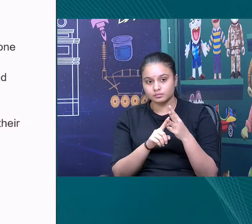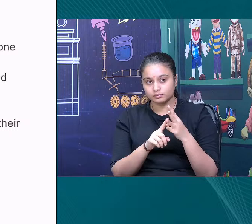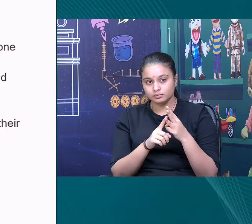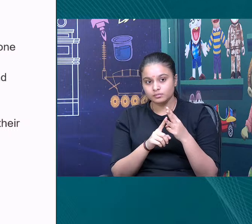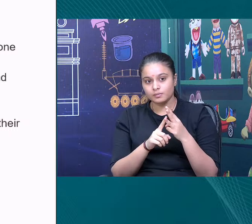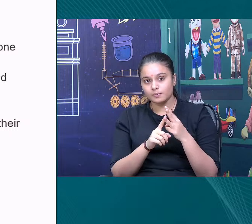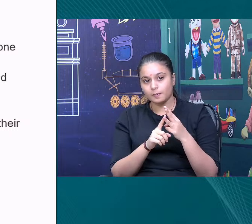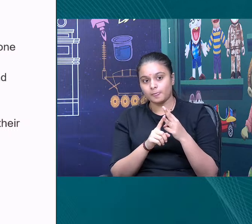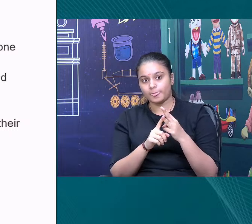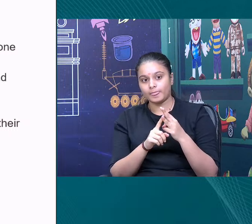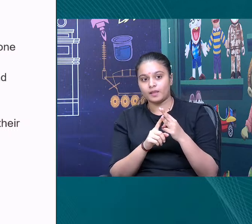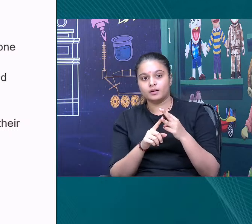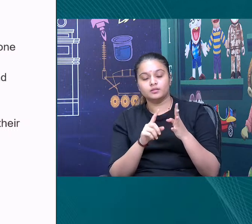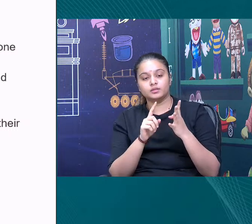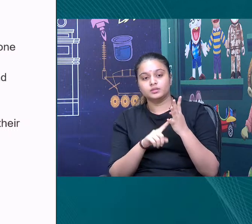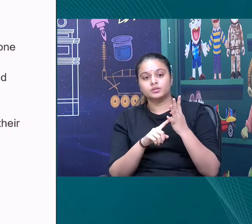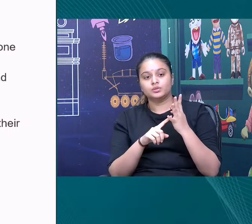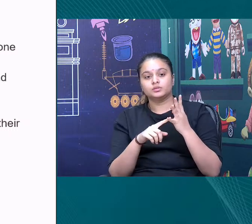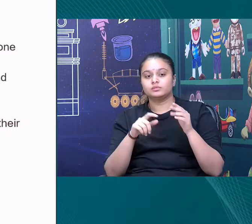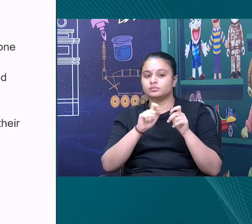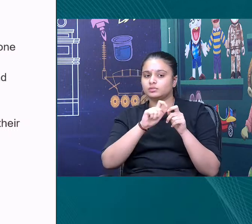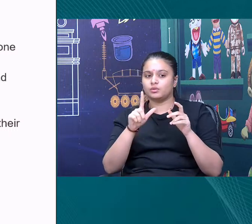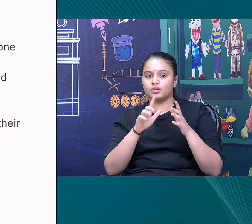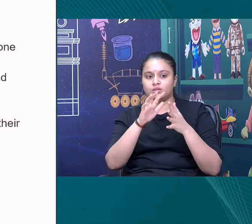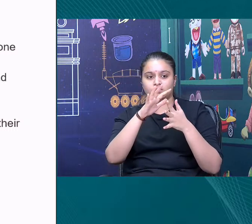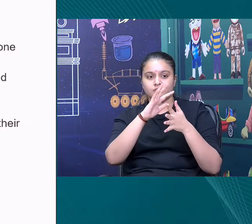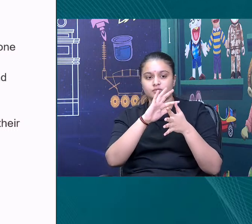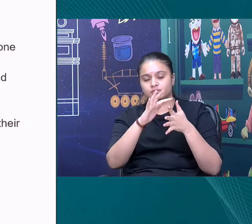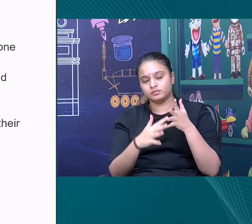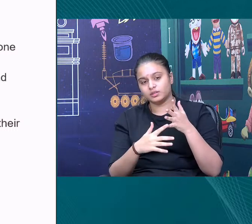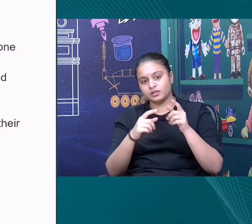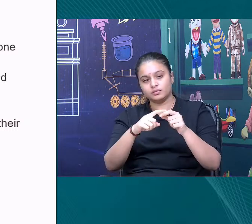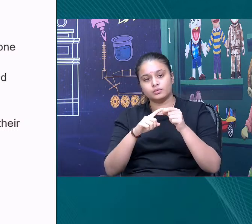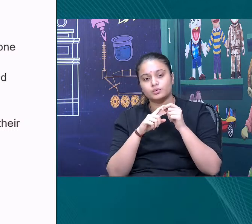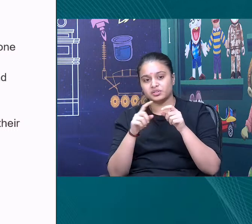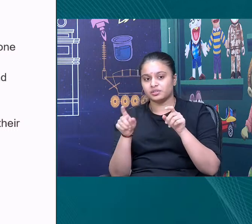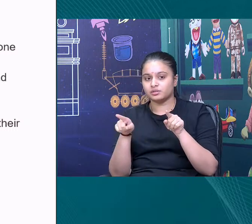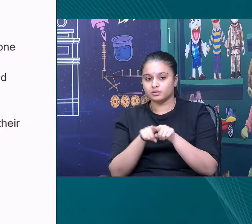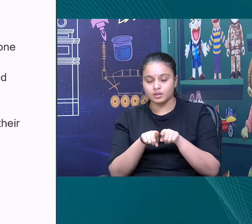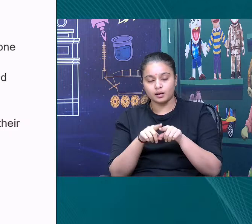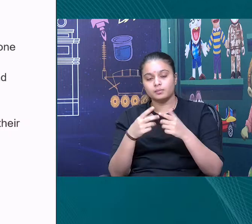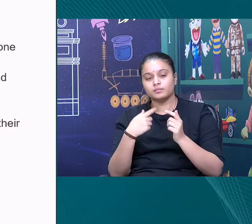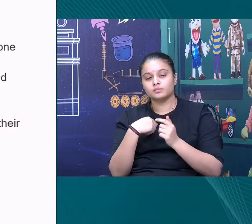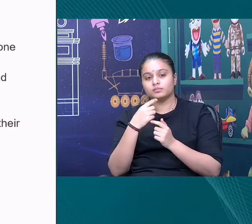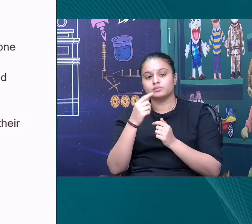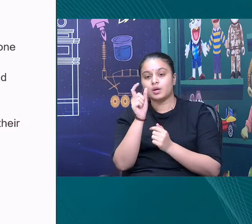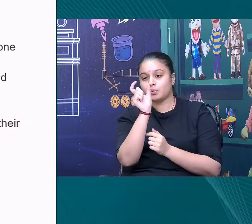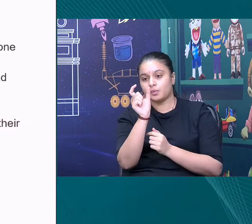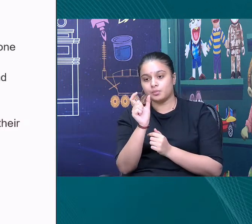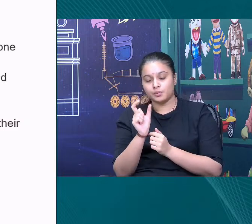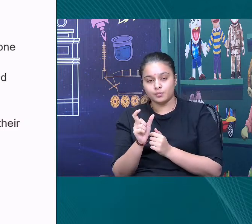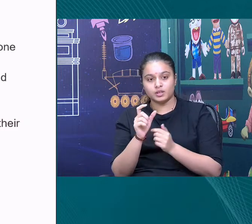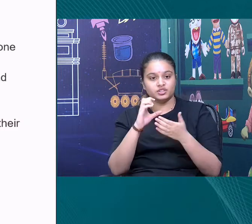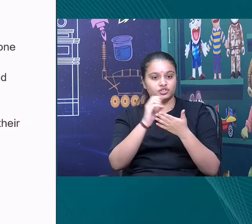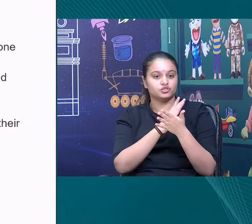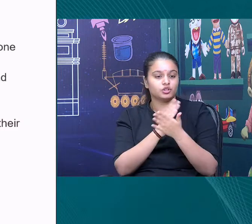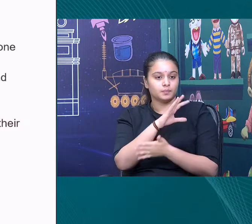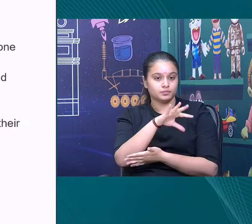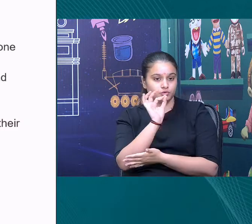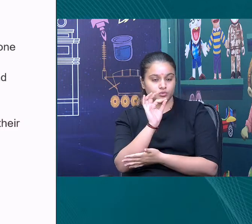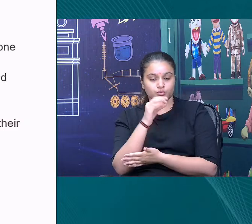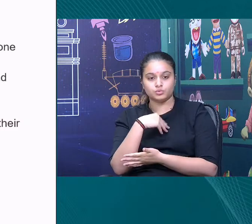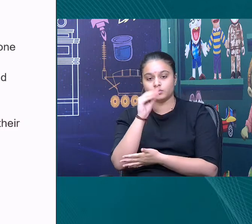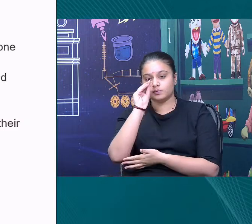to meet Stephen Hawking. Fourth, both Firdaus and Stephen overcome their dash through the power of their